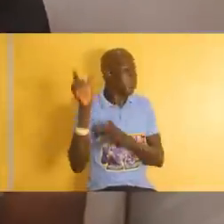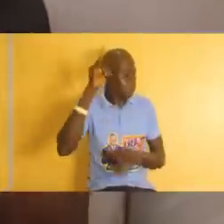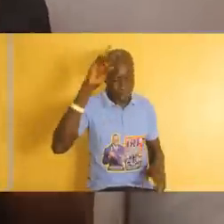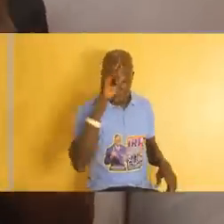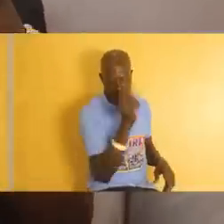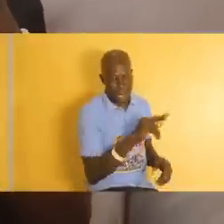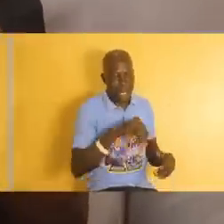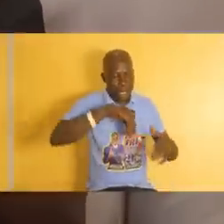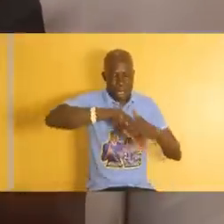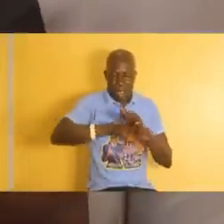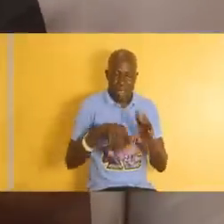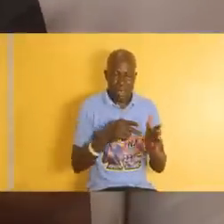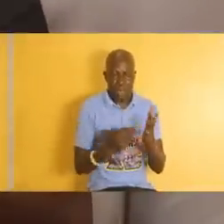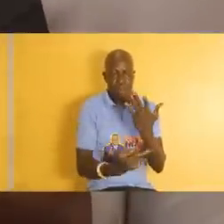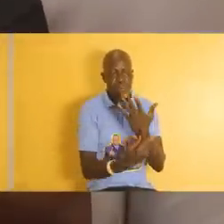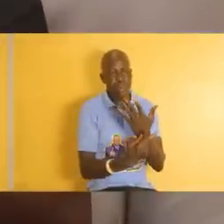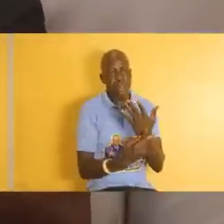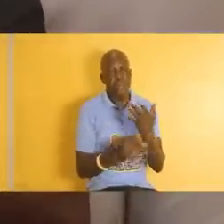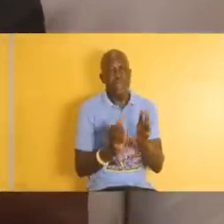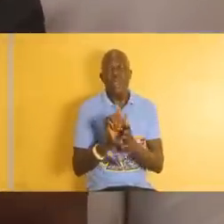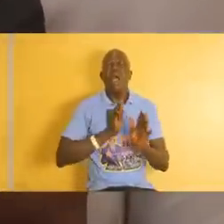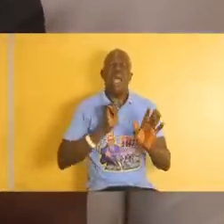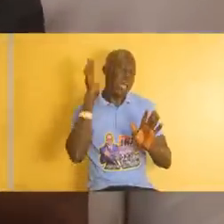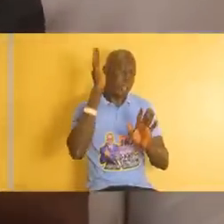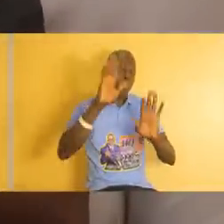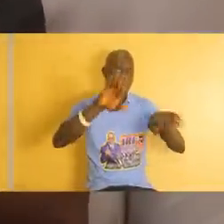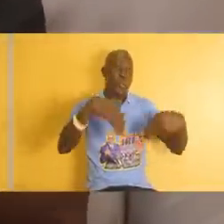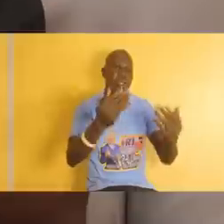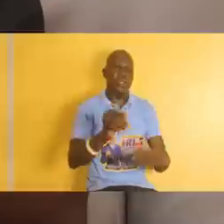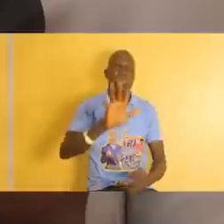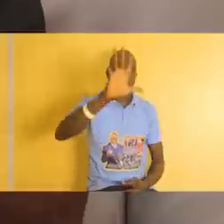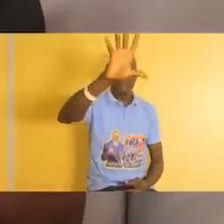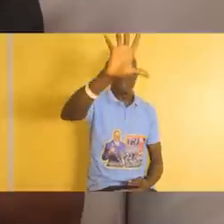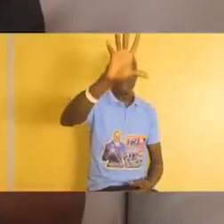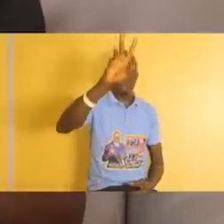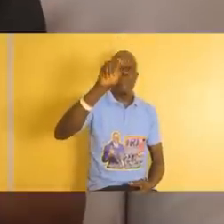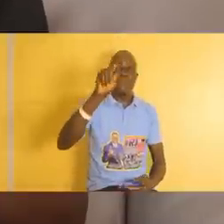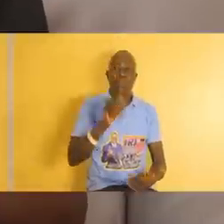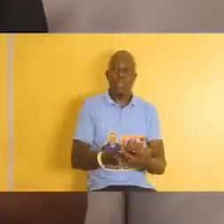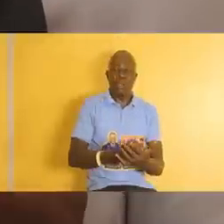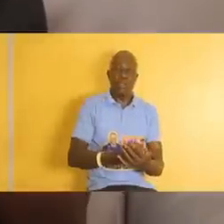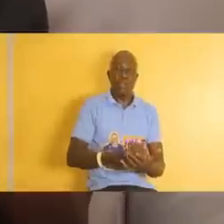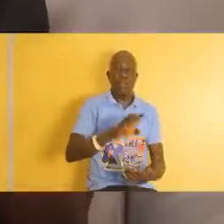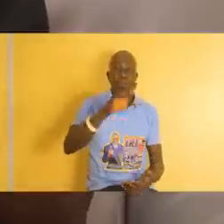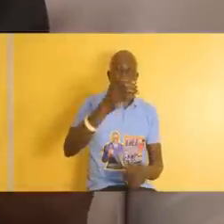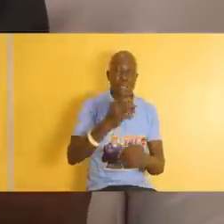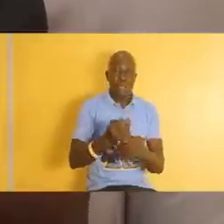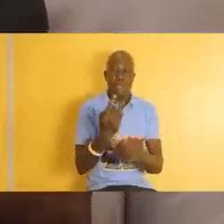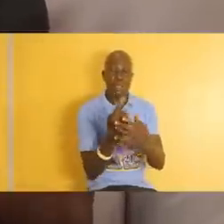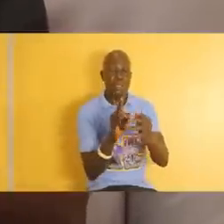sá. Listen to me, sir. Nínú programu yìí. In this program. Mo máa fún yín ní 50,000 candles. I will give you 50 candles in Mole.